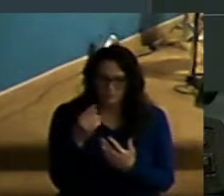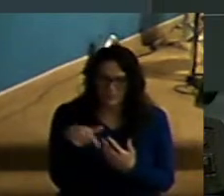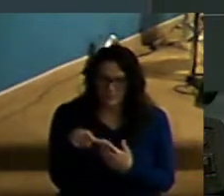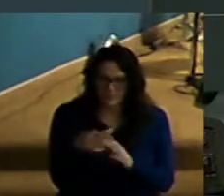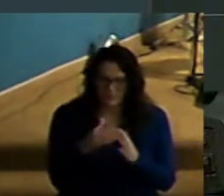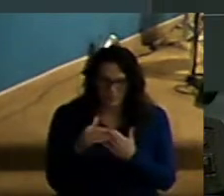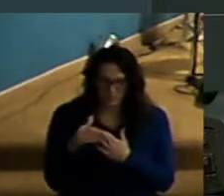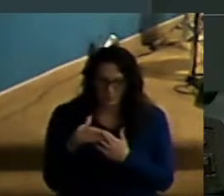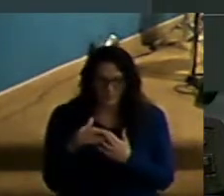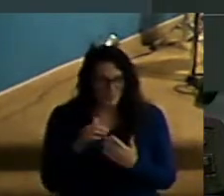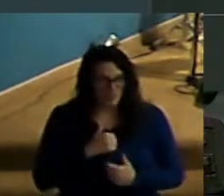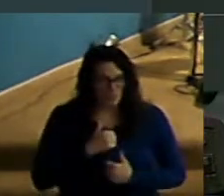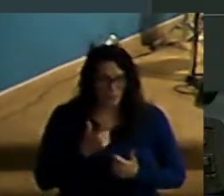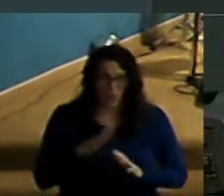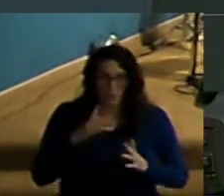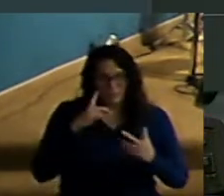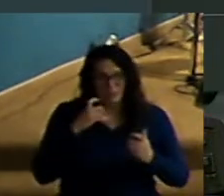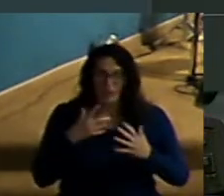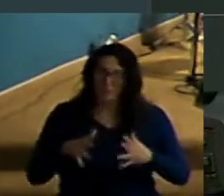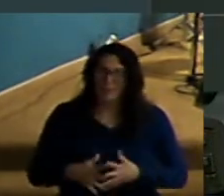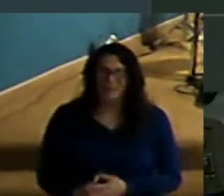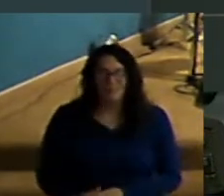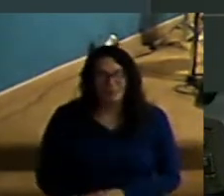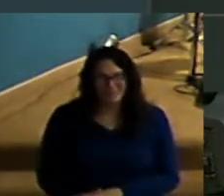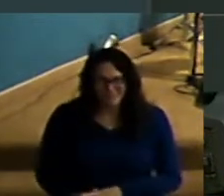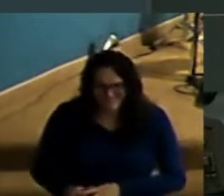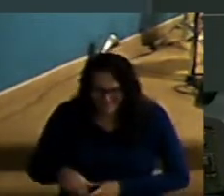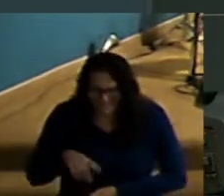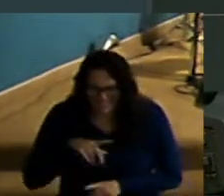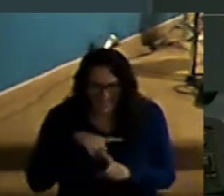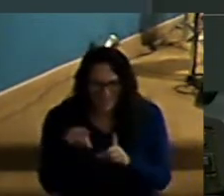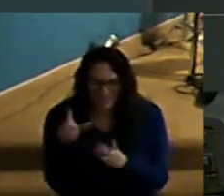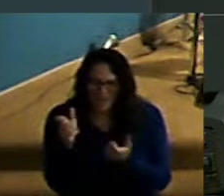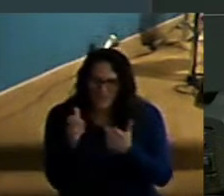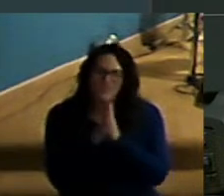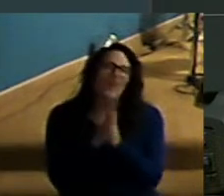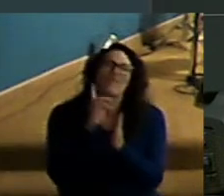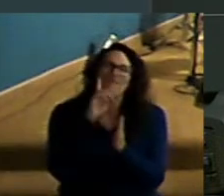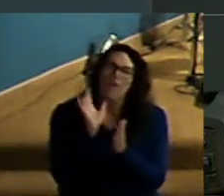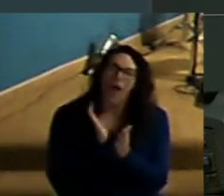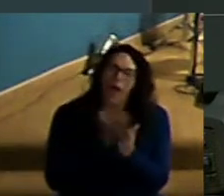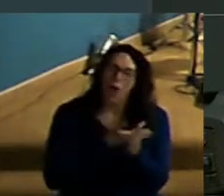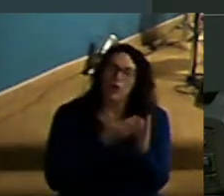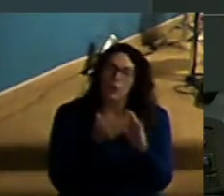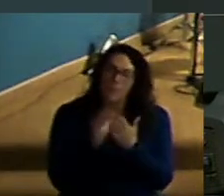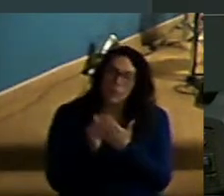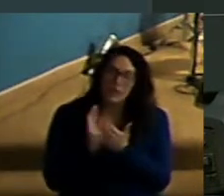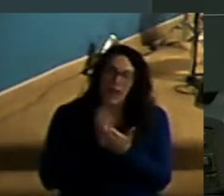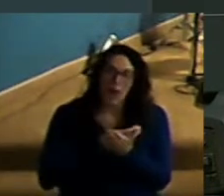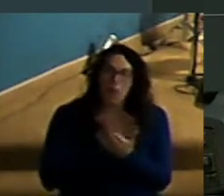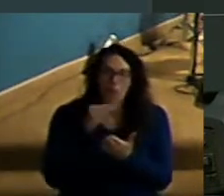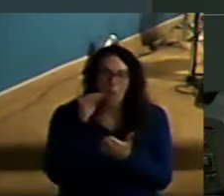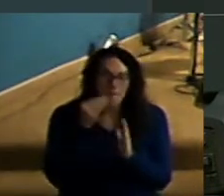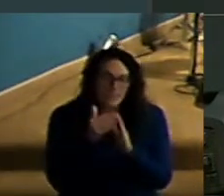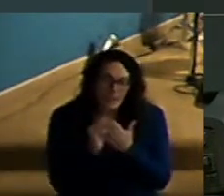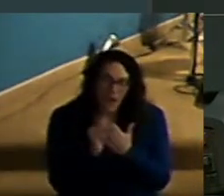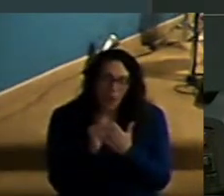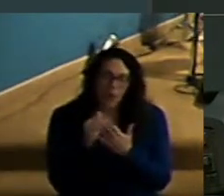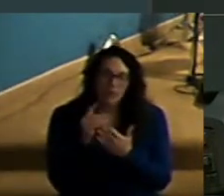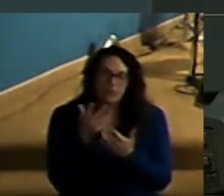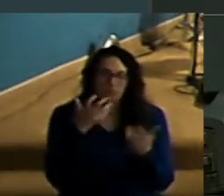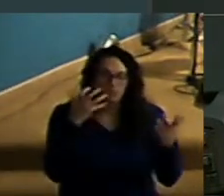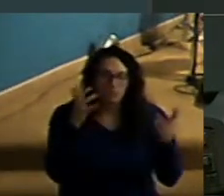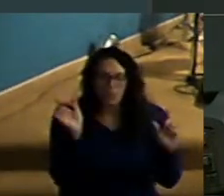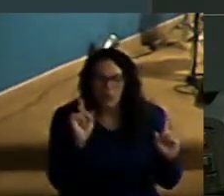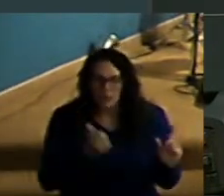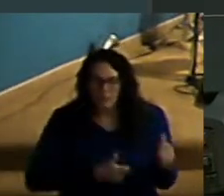Ooh, I'm starting to cry already. But I want to be praying for our communities, our hometowns. So just shout out where